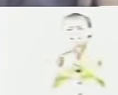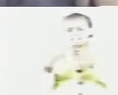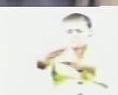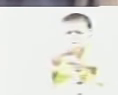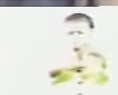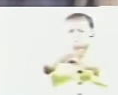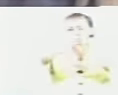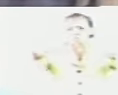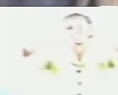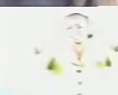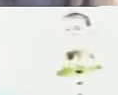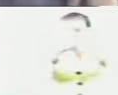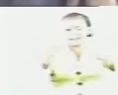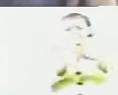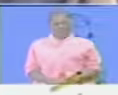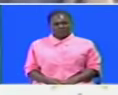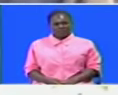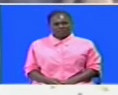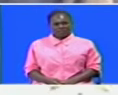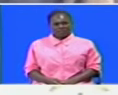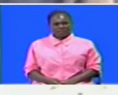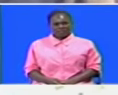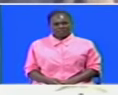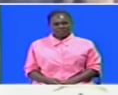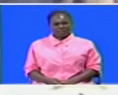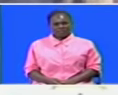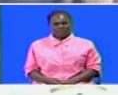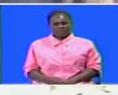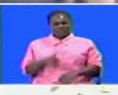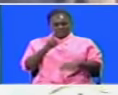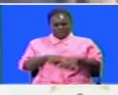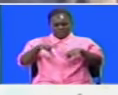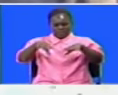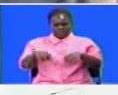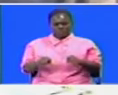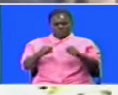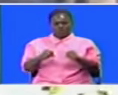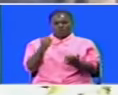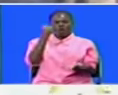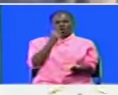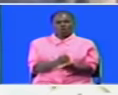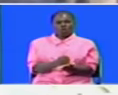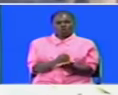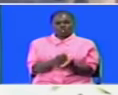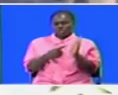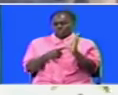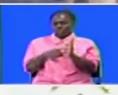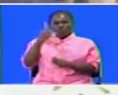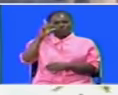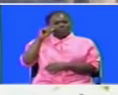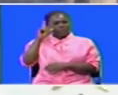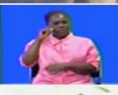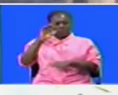Both in times of plenty and of want. When he took over the presidency, he painted a picture of a